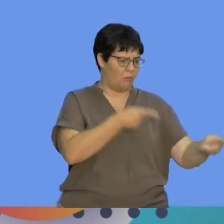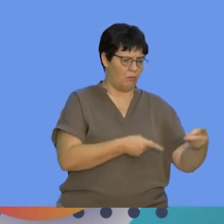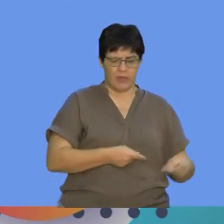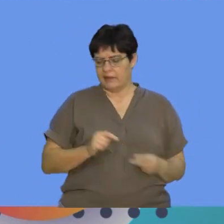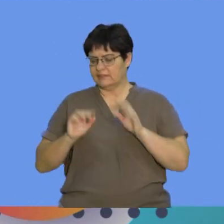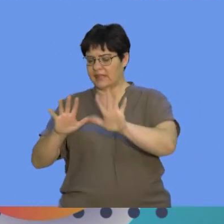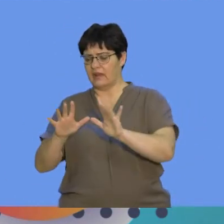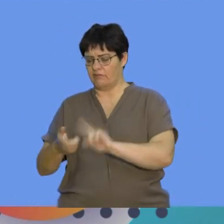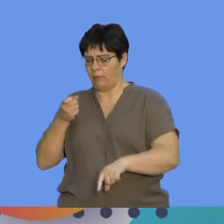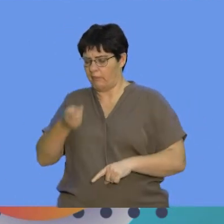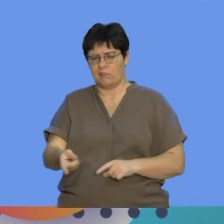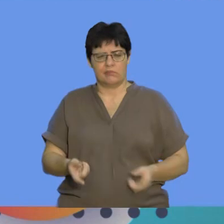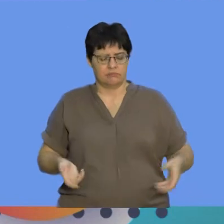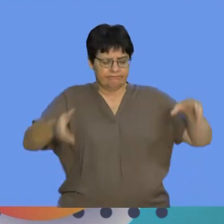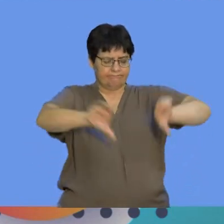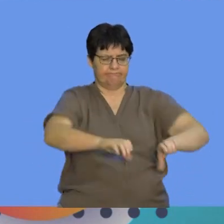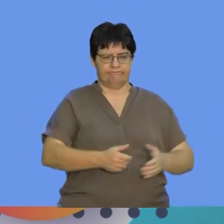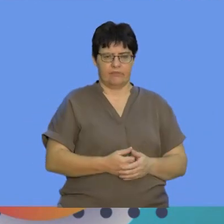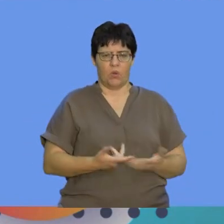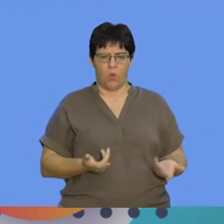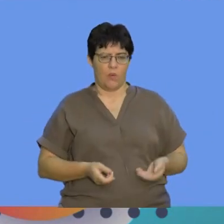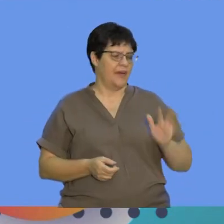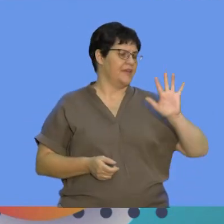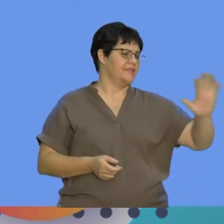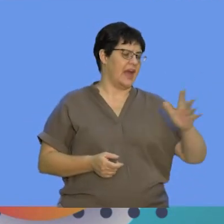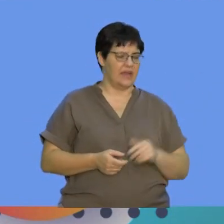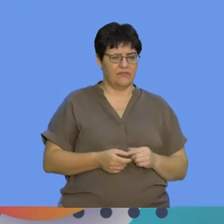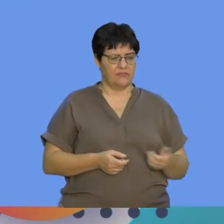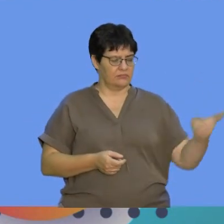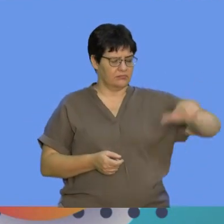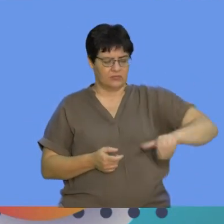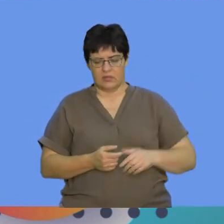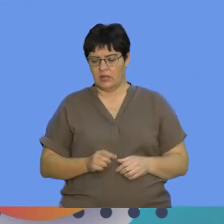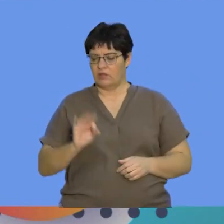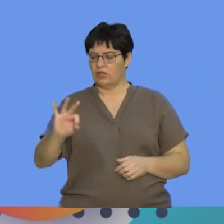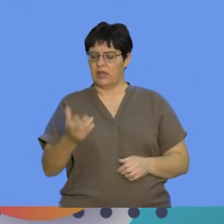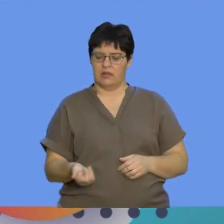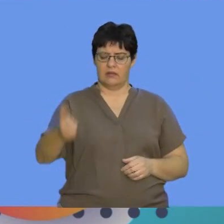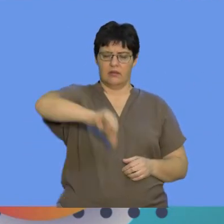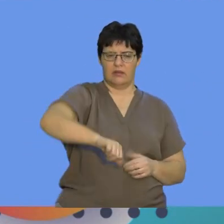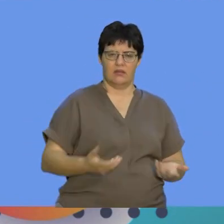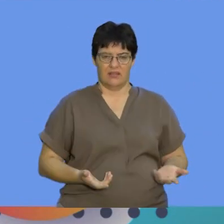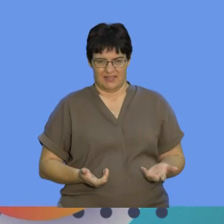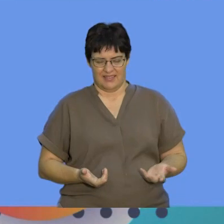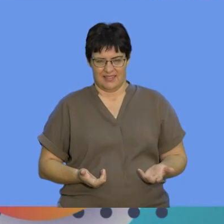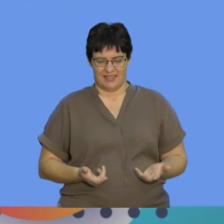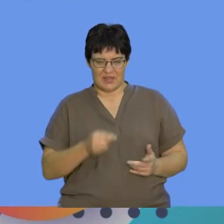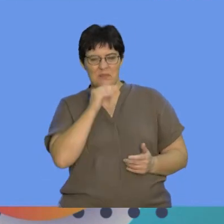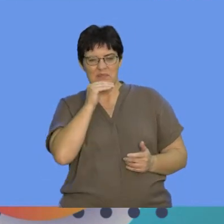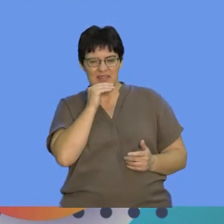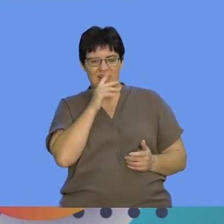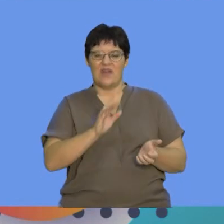other case, you can have 5 parts is to 3. It doesn't matter. That's what exactly it exactly means when we're saying